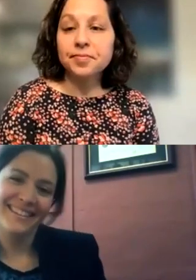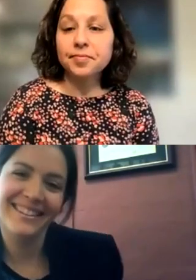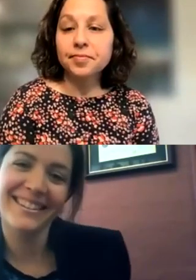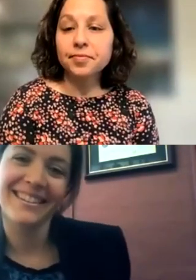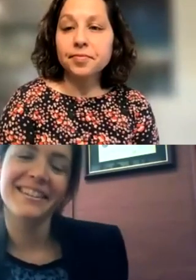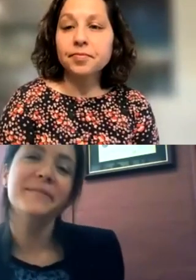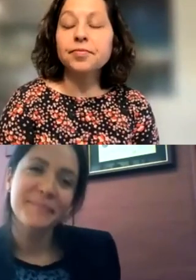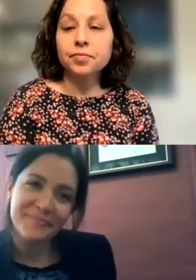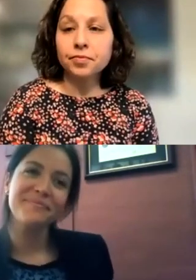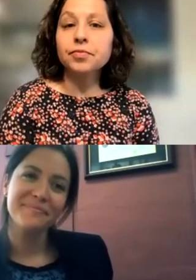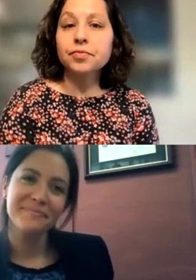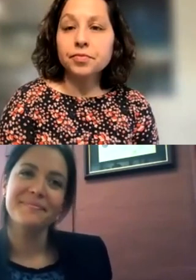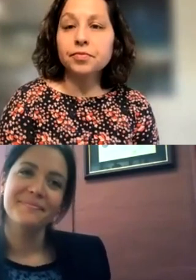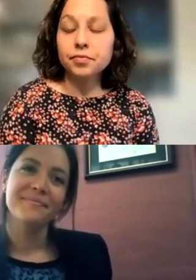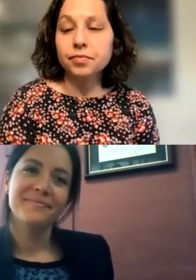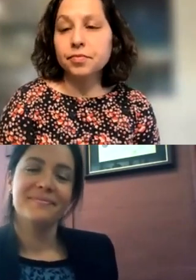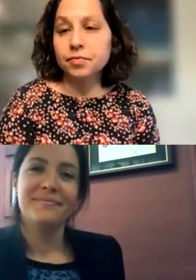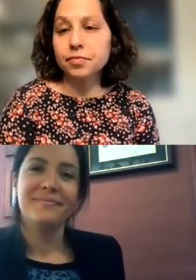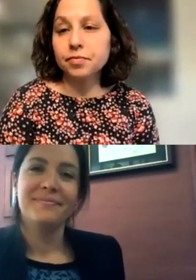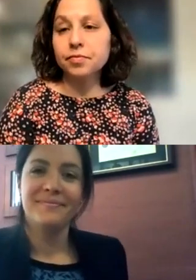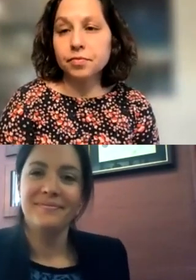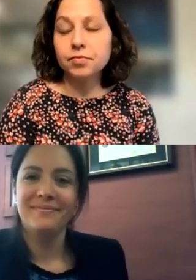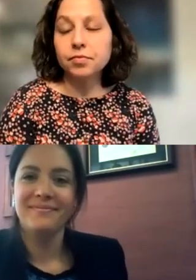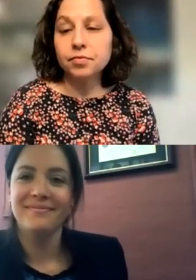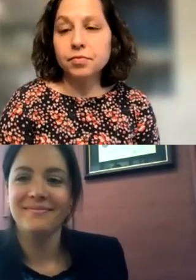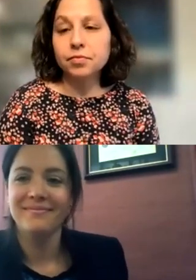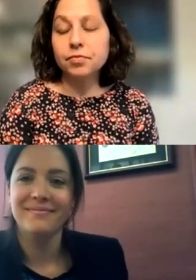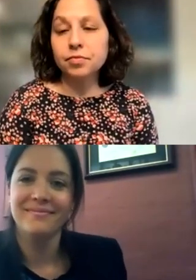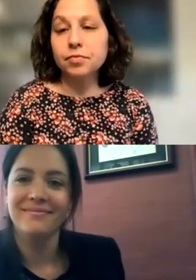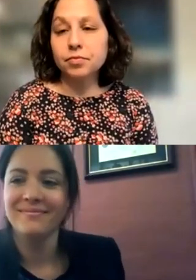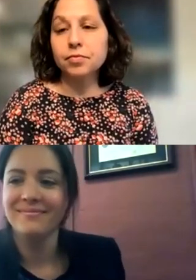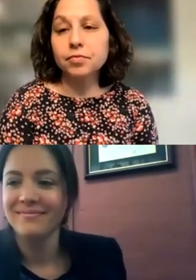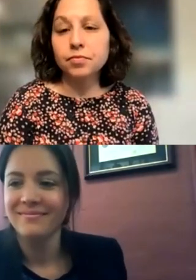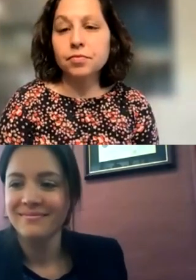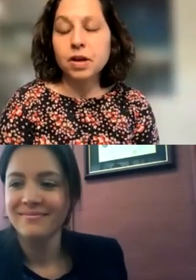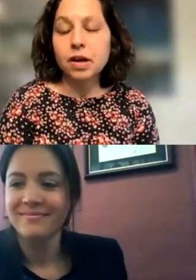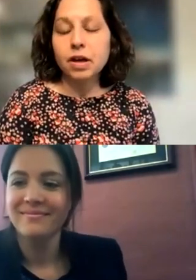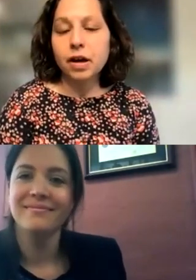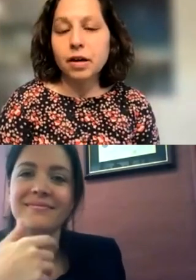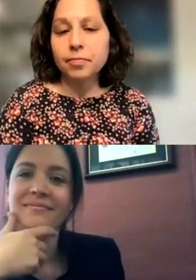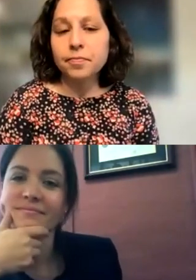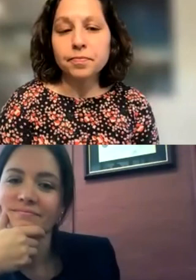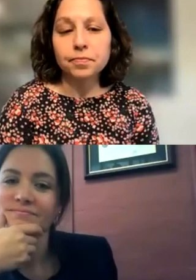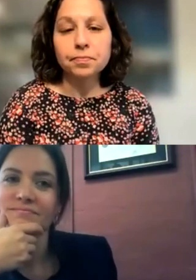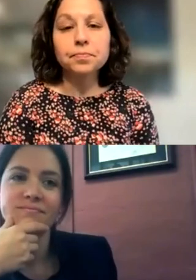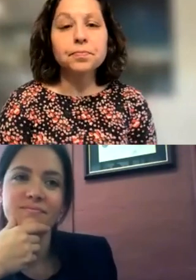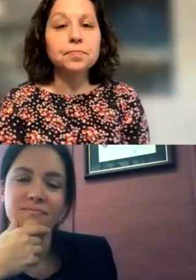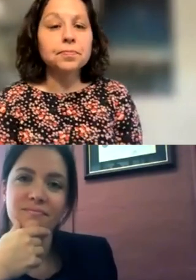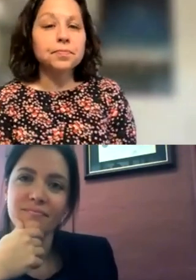Communication is communication, so you can code it pretty much anywhere. I just wanted to add